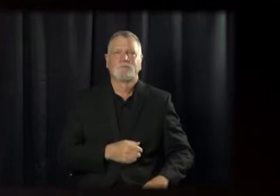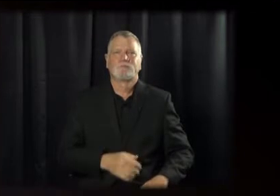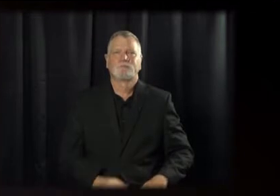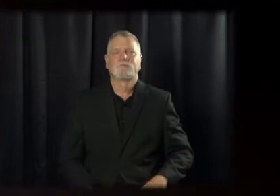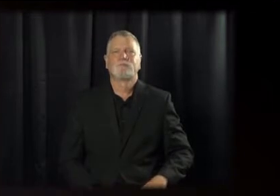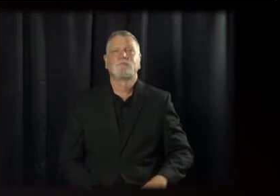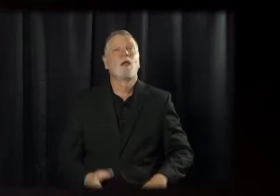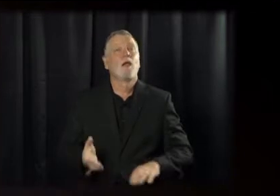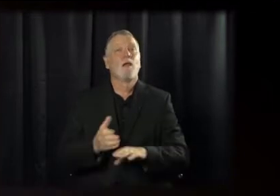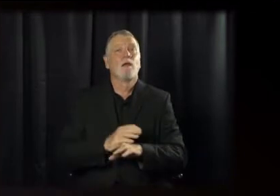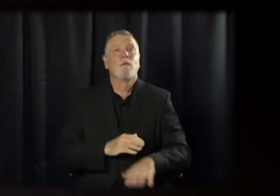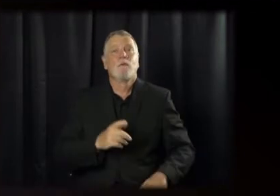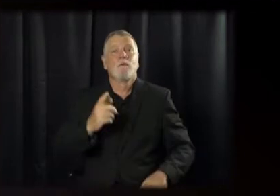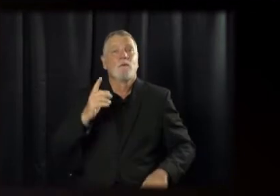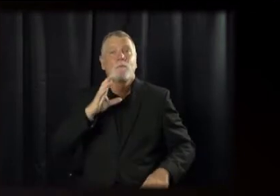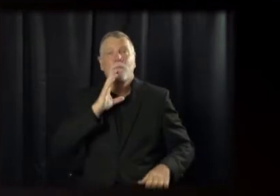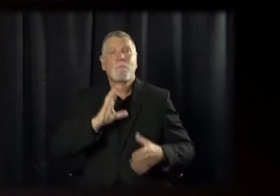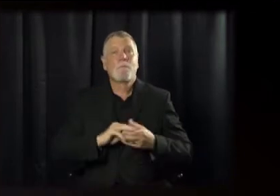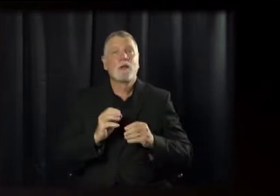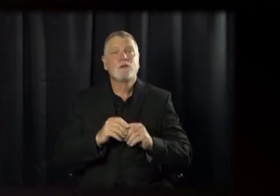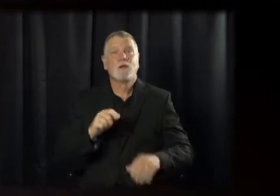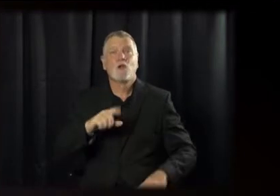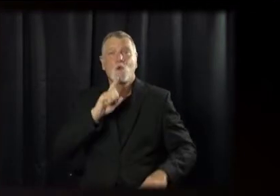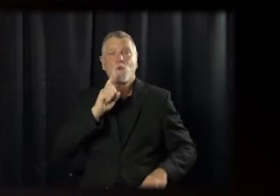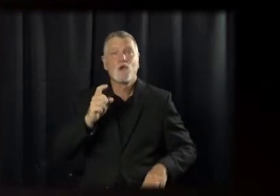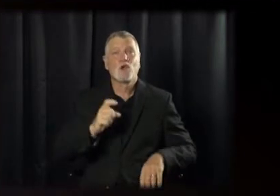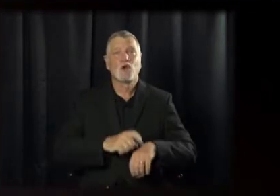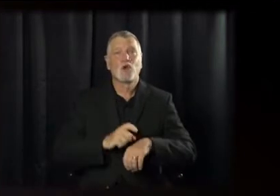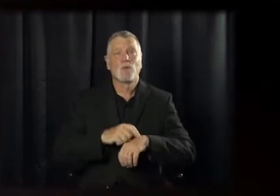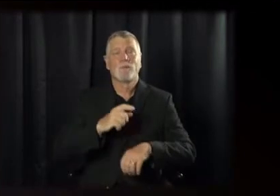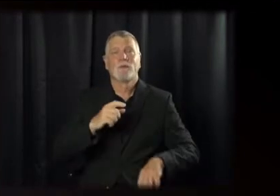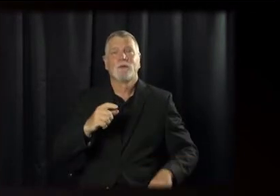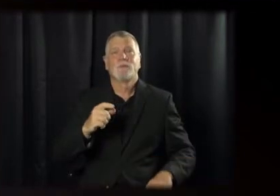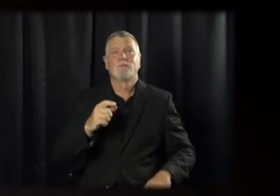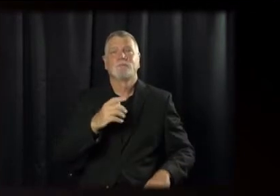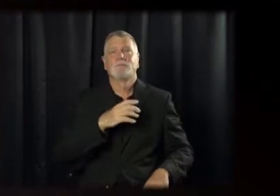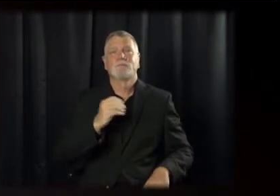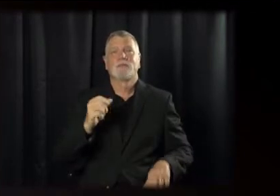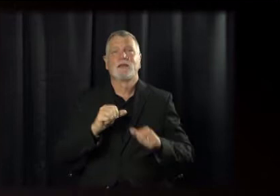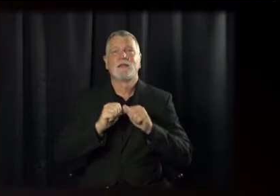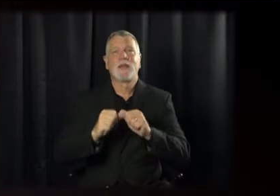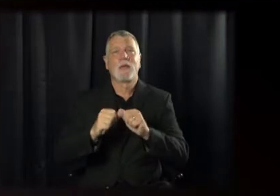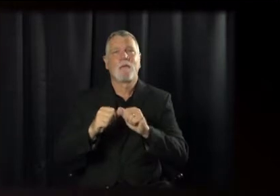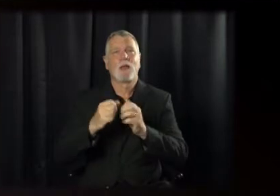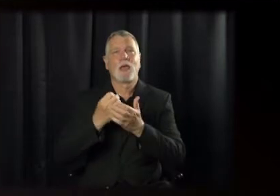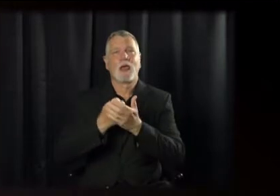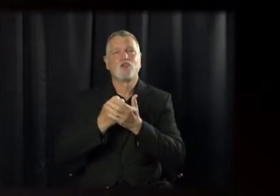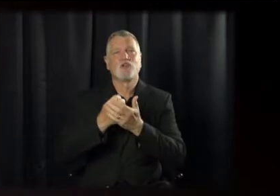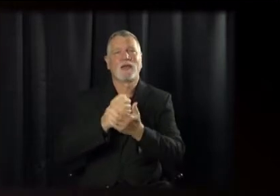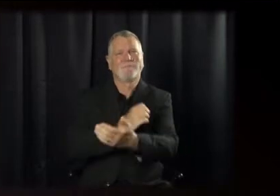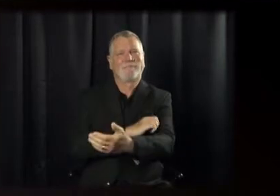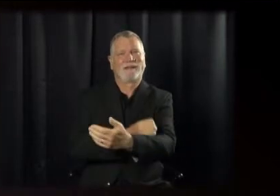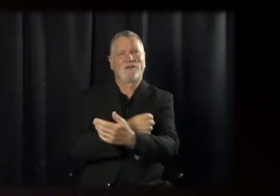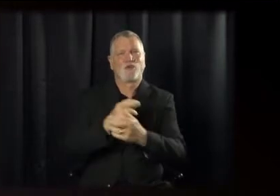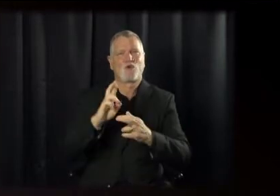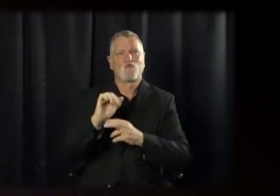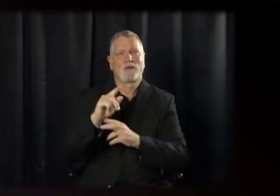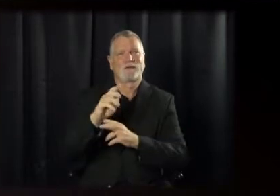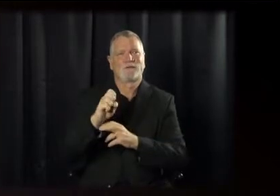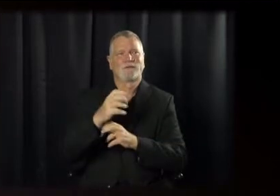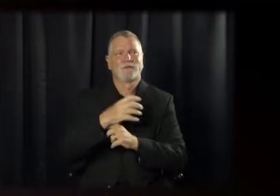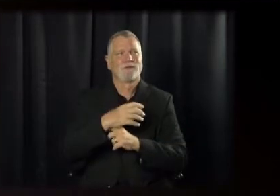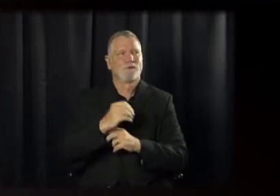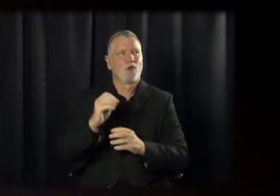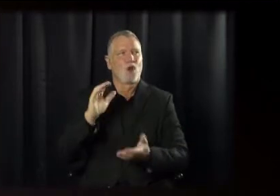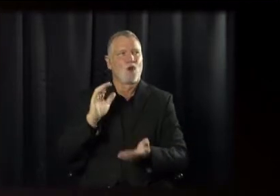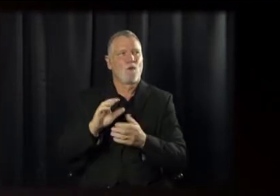As previously mentioned, in real terms, the proposed fiscal plan projects stable energy rates. Base rates are also lower